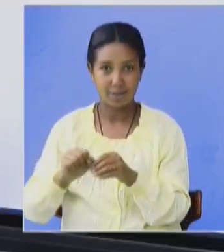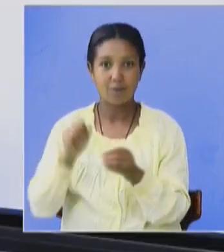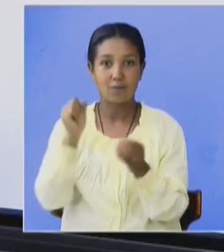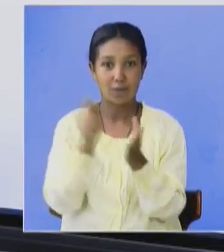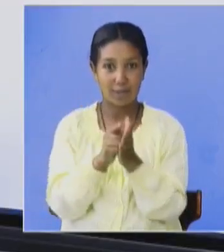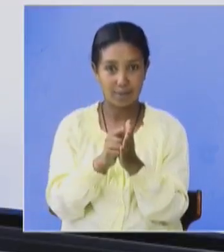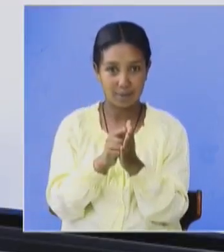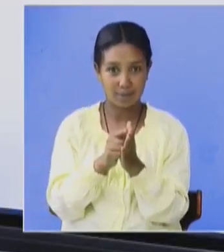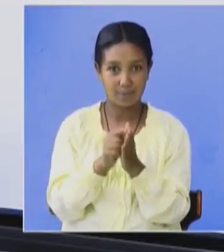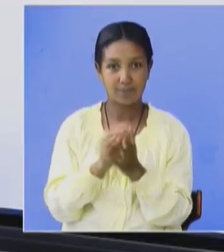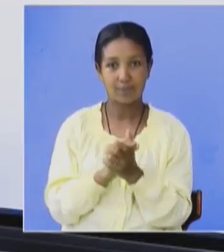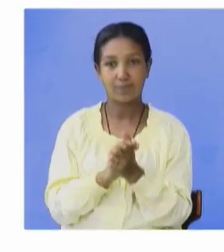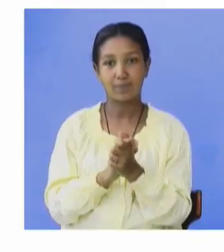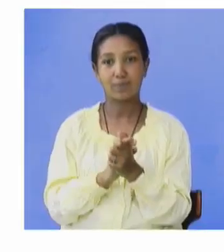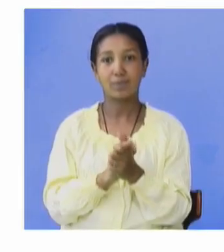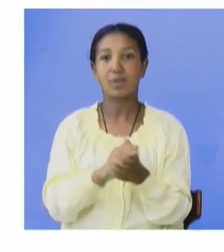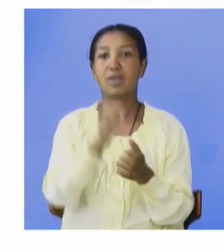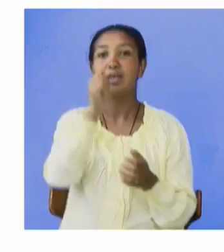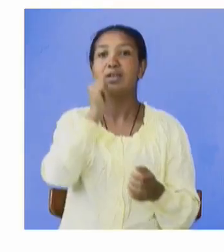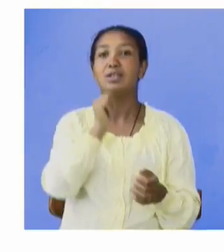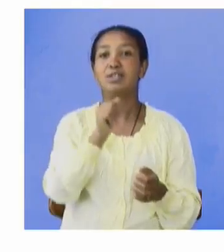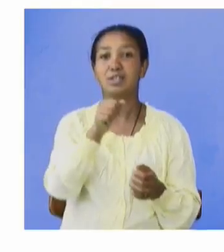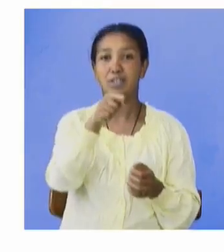example, she